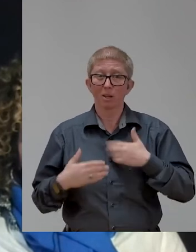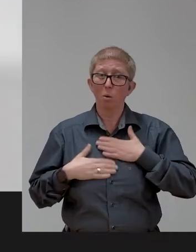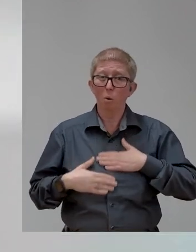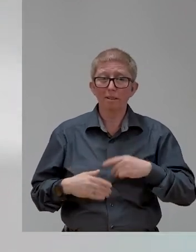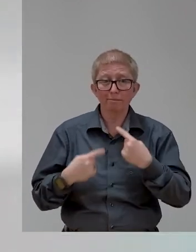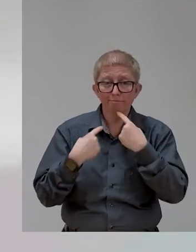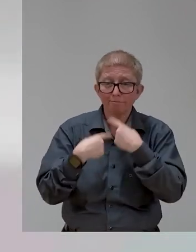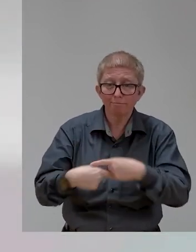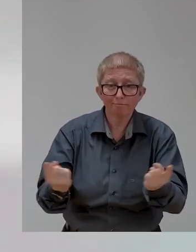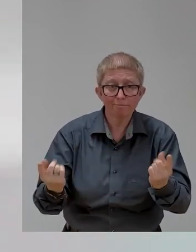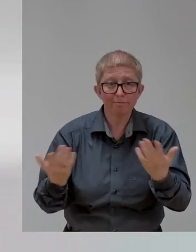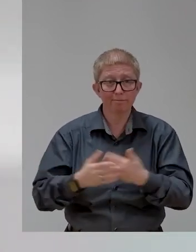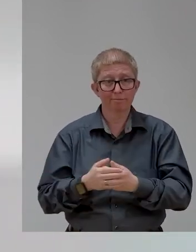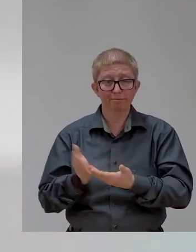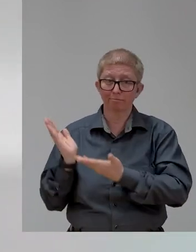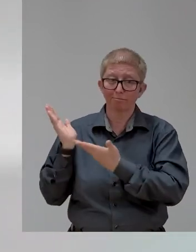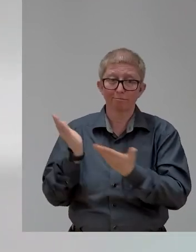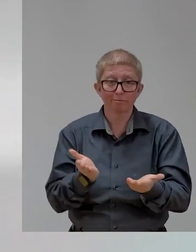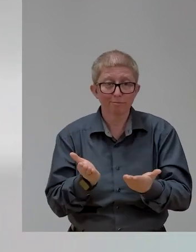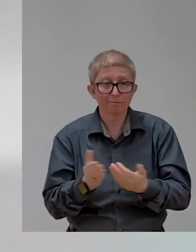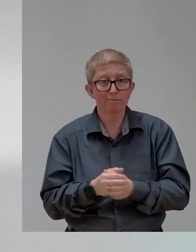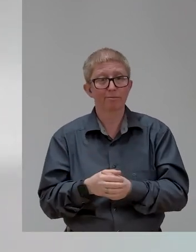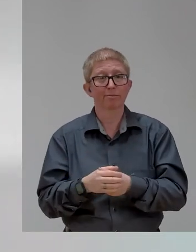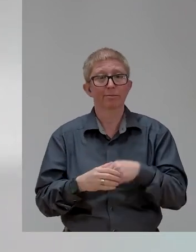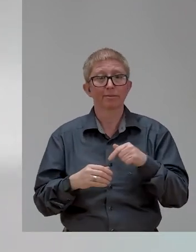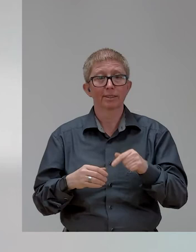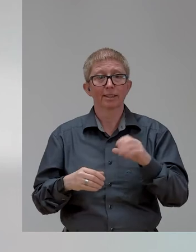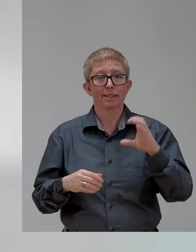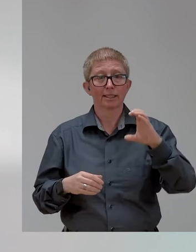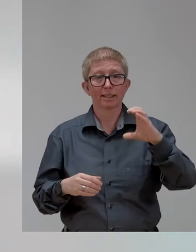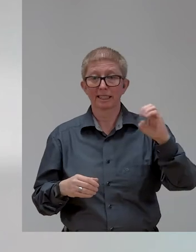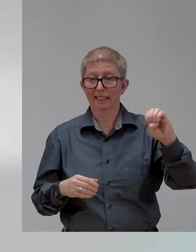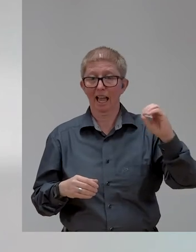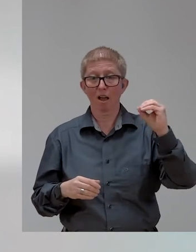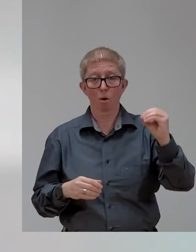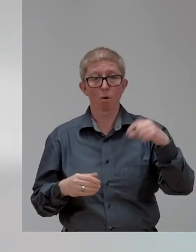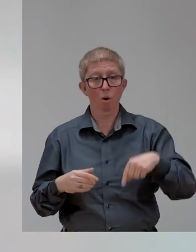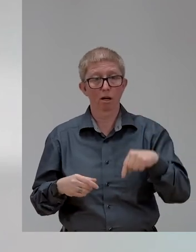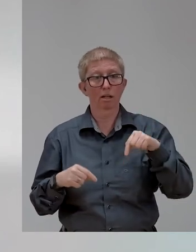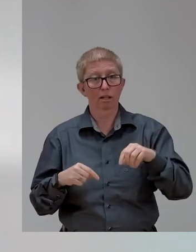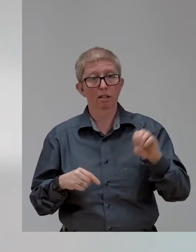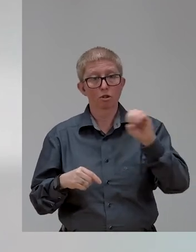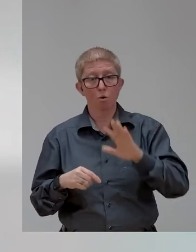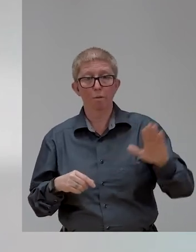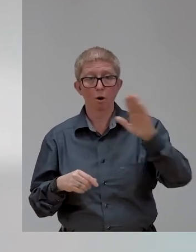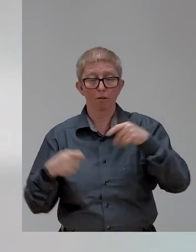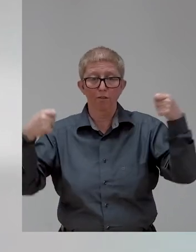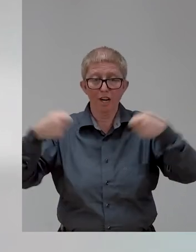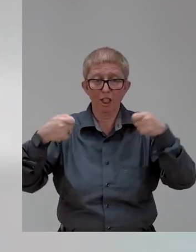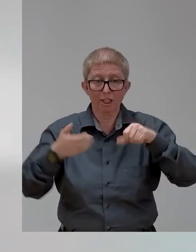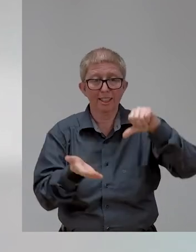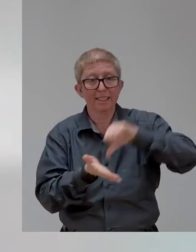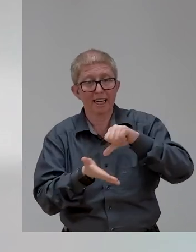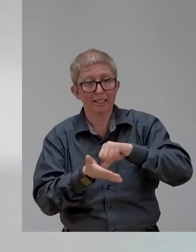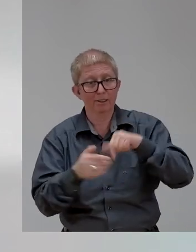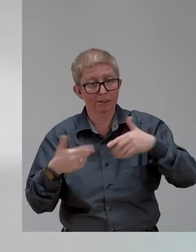right away the new CEO of the European Foundation Center, who kindly joined us today to give us a little